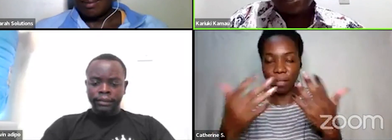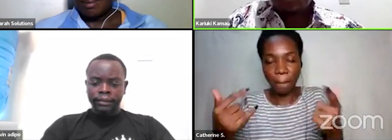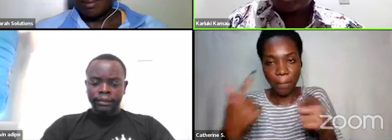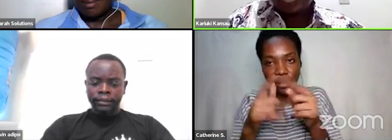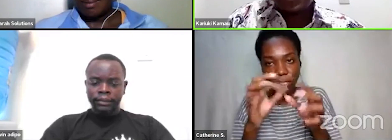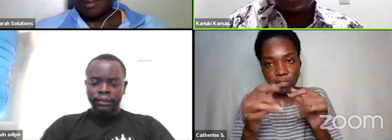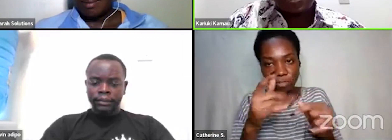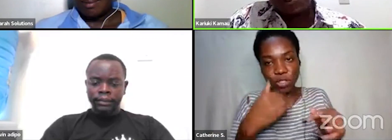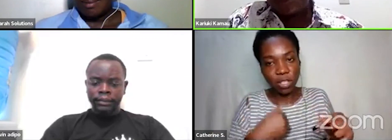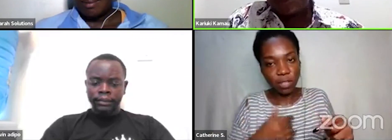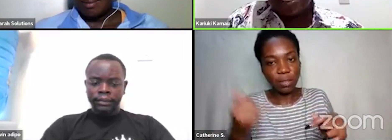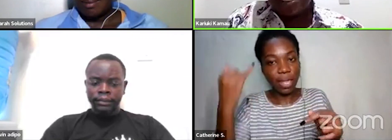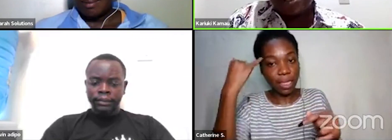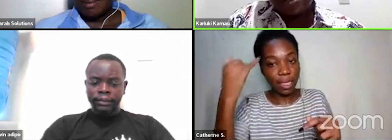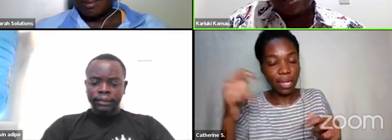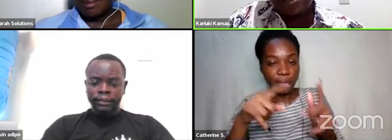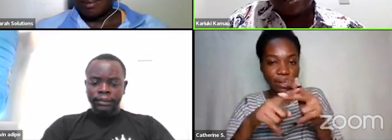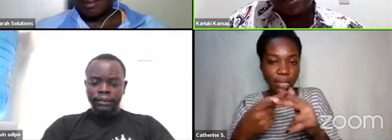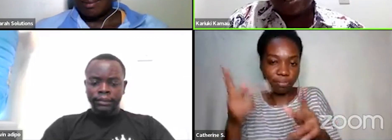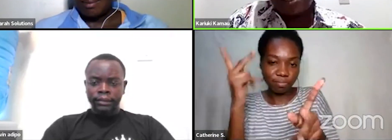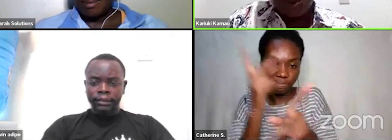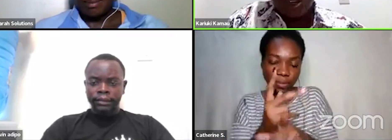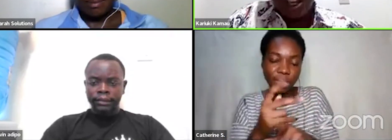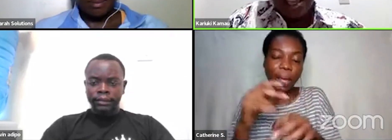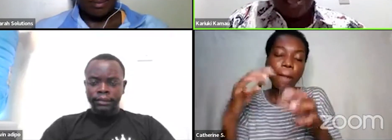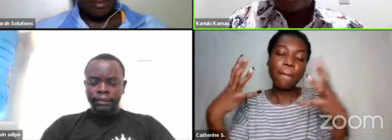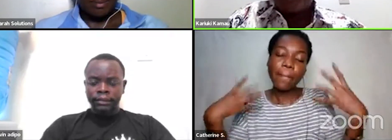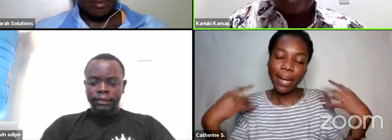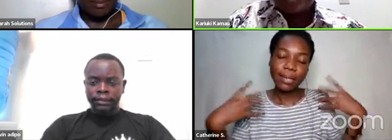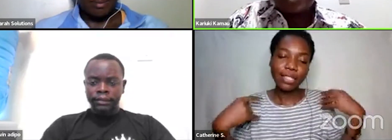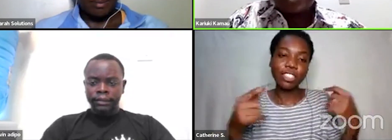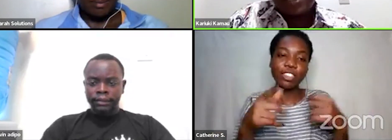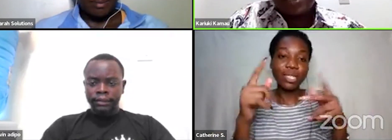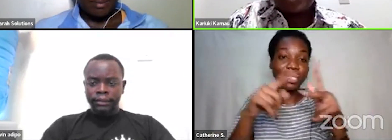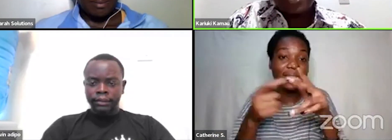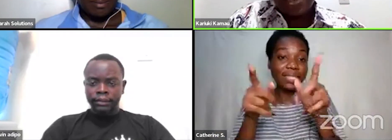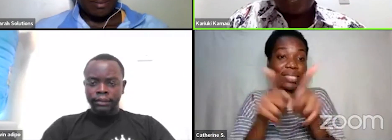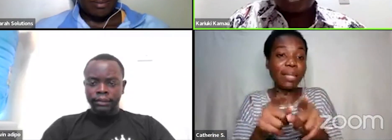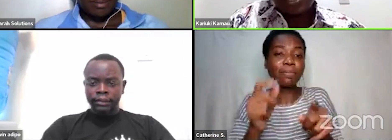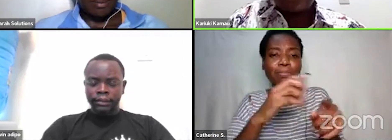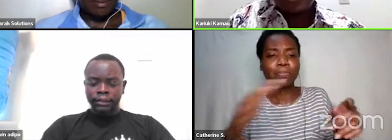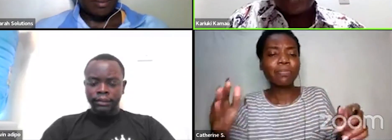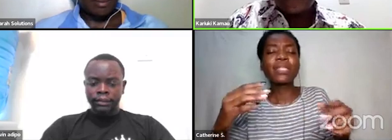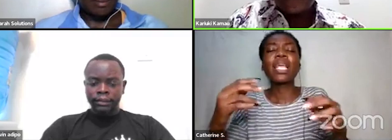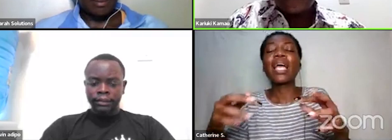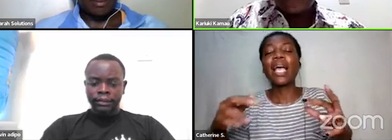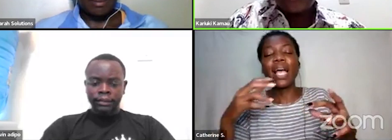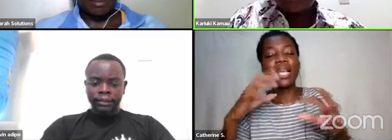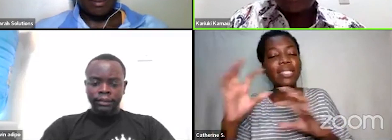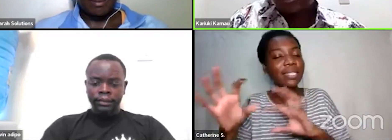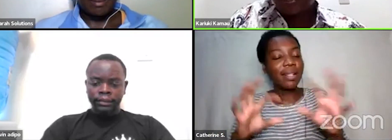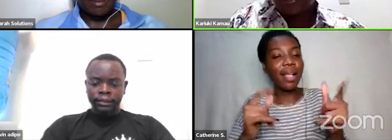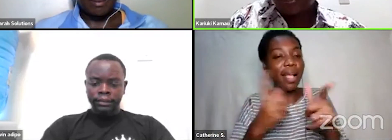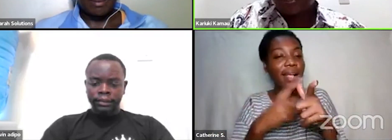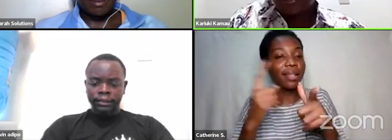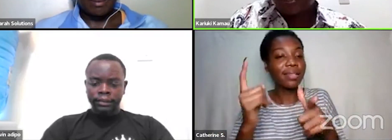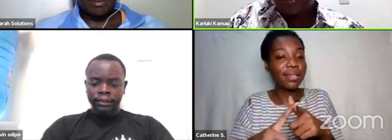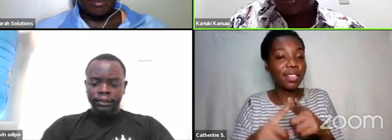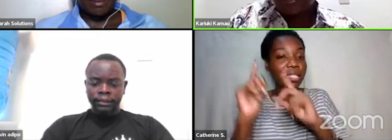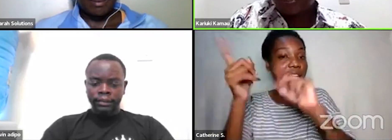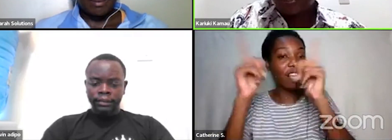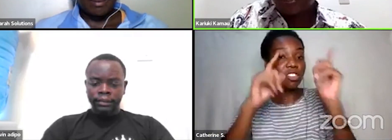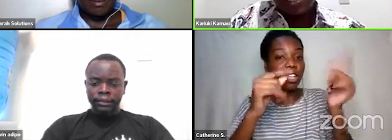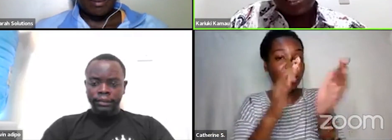idea, start putting it into practice. You can start it as a side hustle. And once the side hustle starts giving you